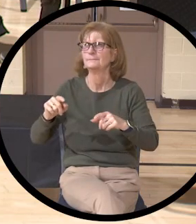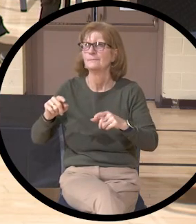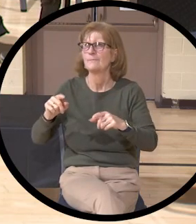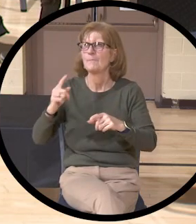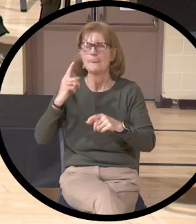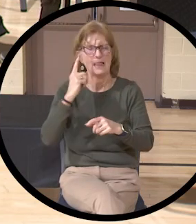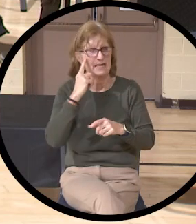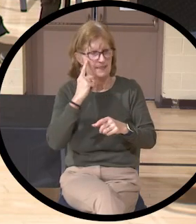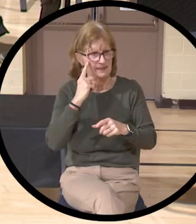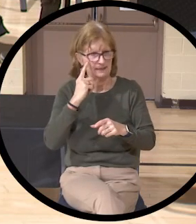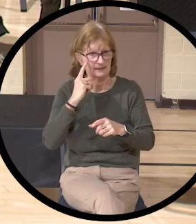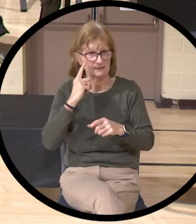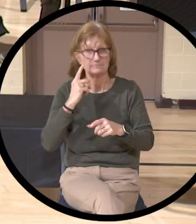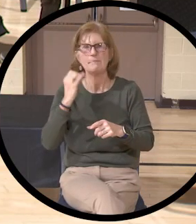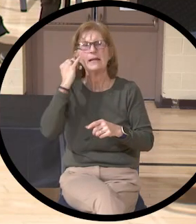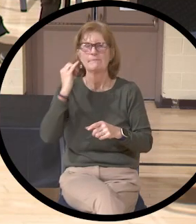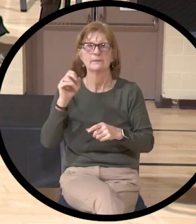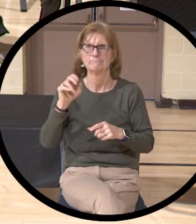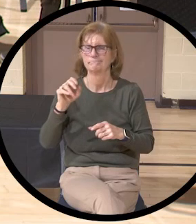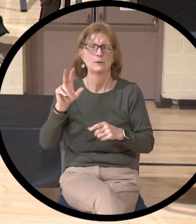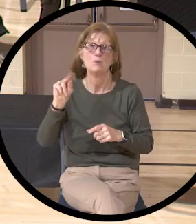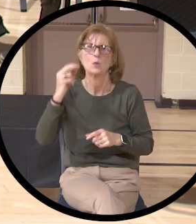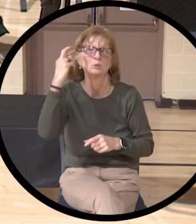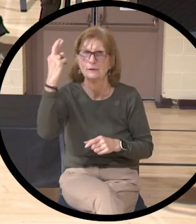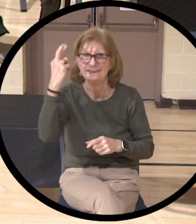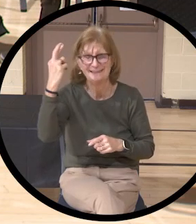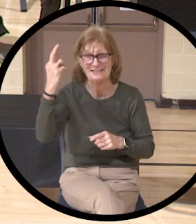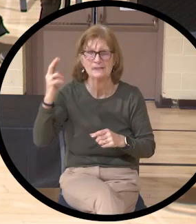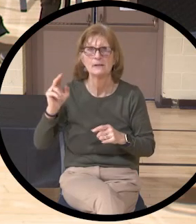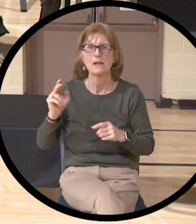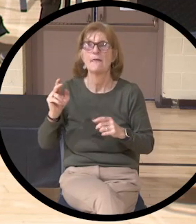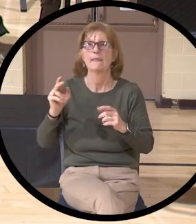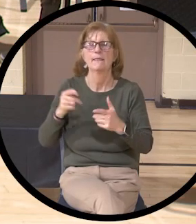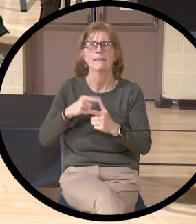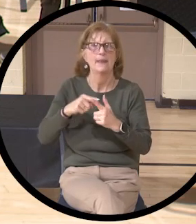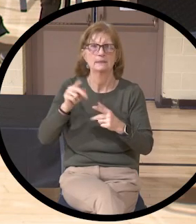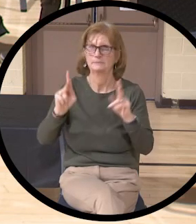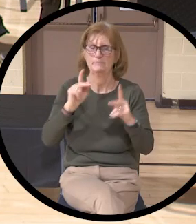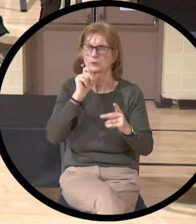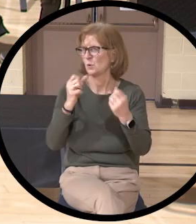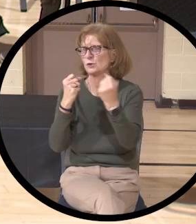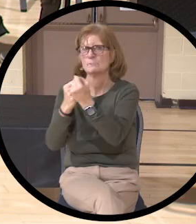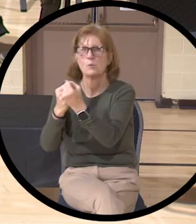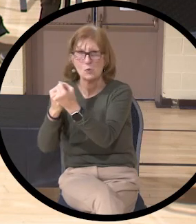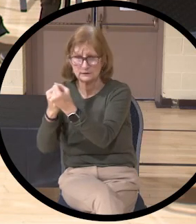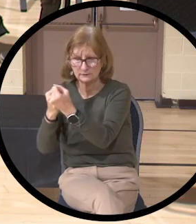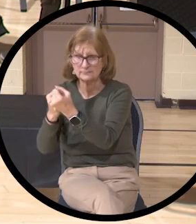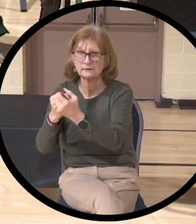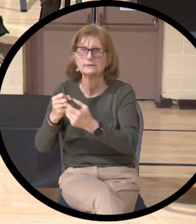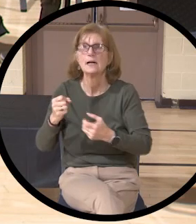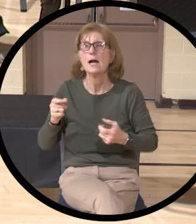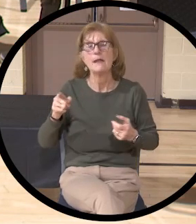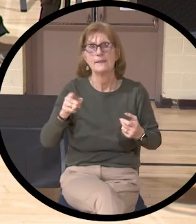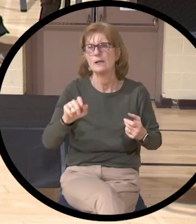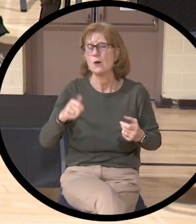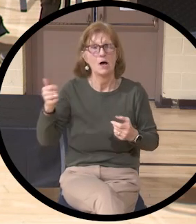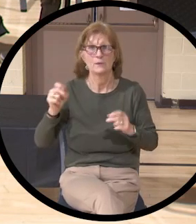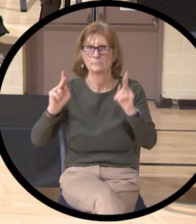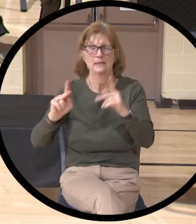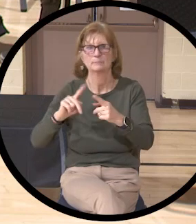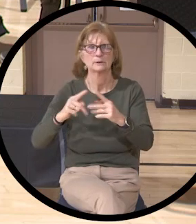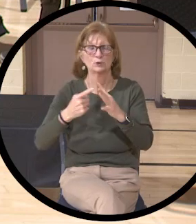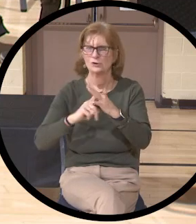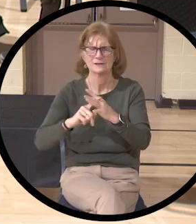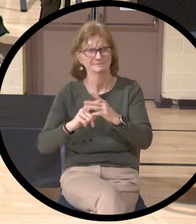that can attest to this, if they're unwarranted, the efficacy goes down quite a bit. And not only for that stop sign, but all stop signs